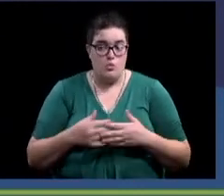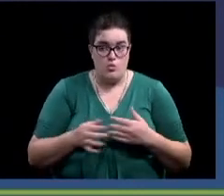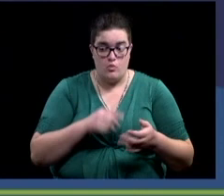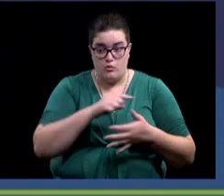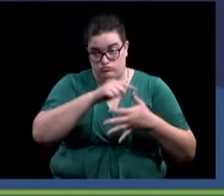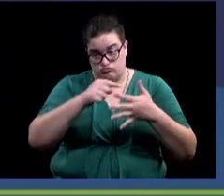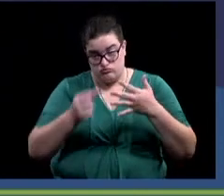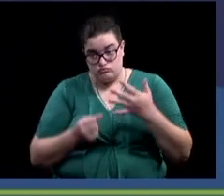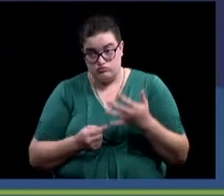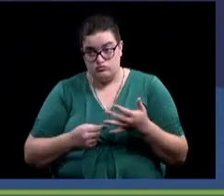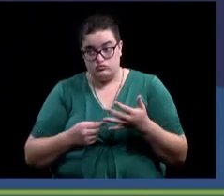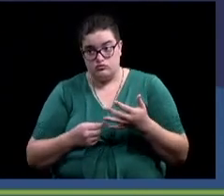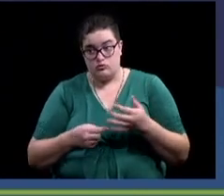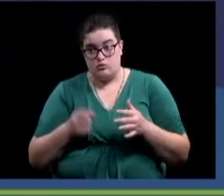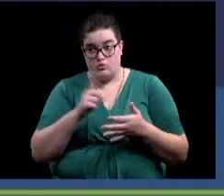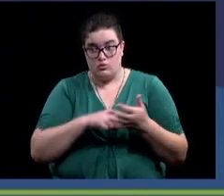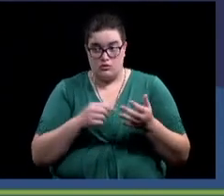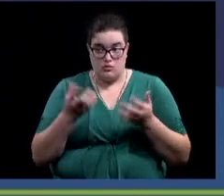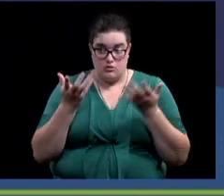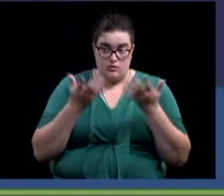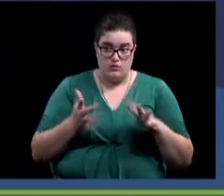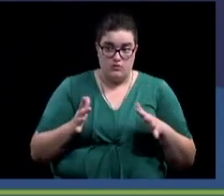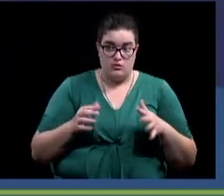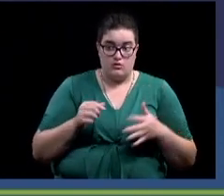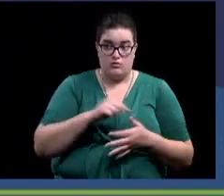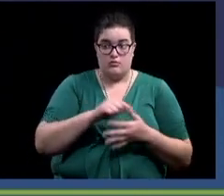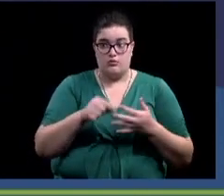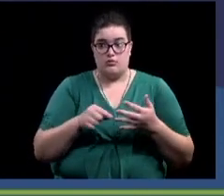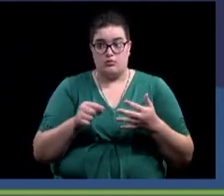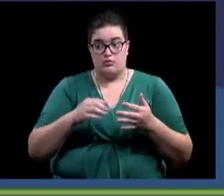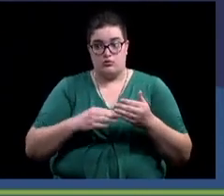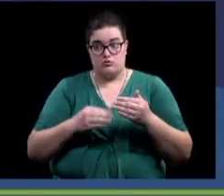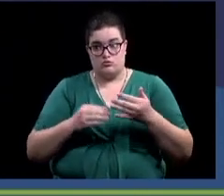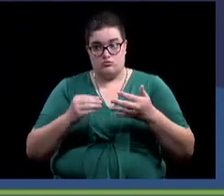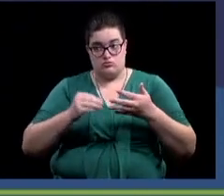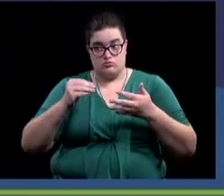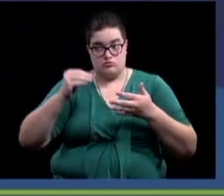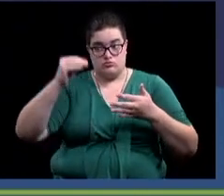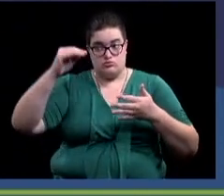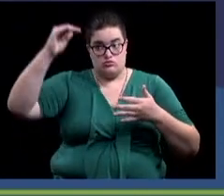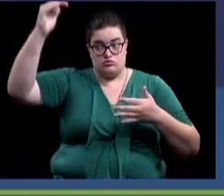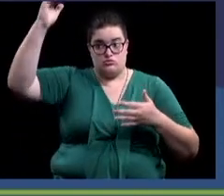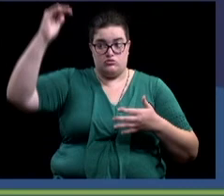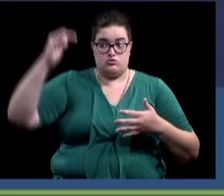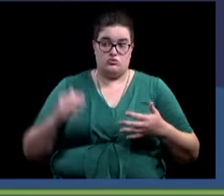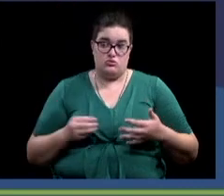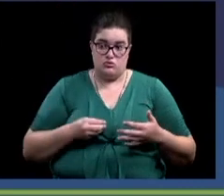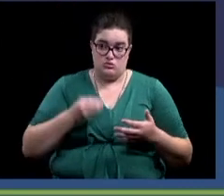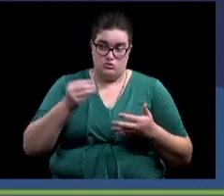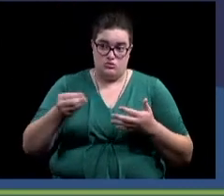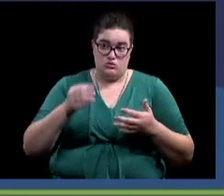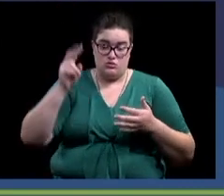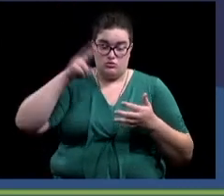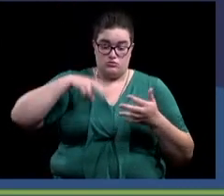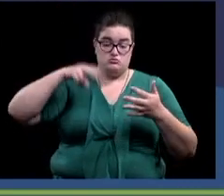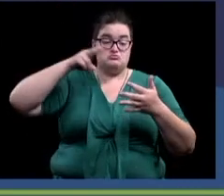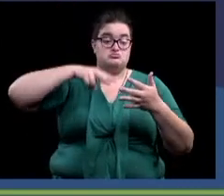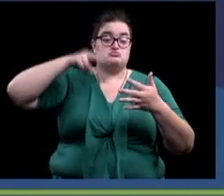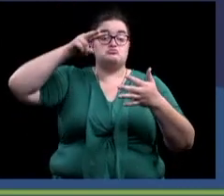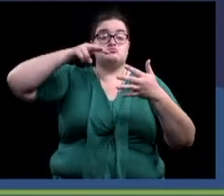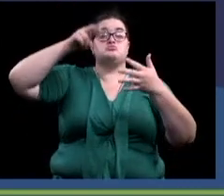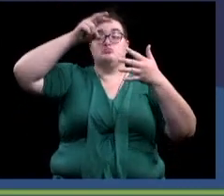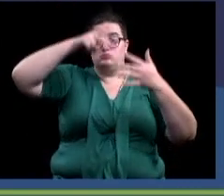must review the investigation, and if the allegation is sustained, they must each make a disciplinary recommendation to accompany the investigation to the